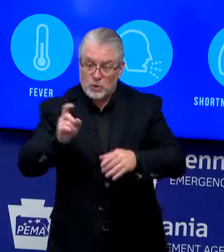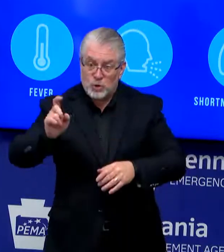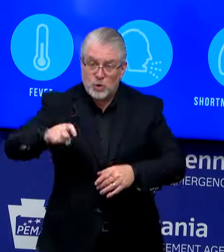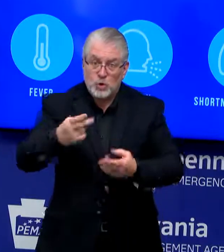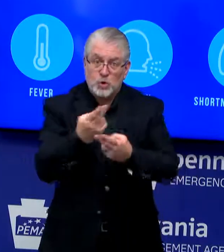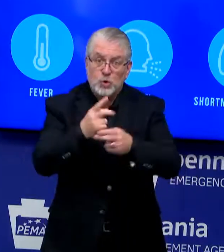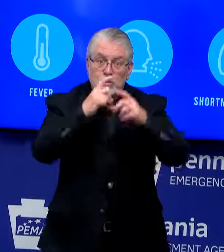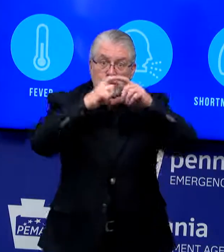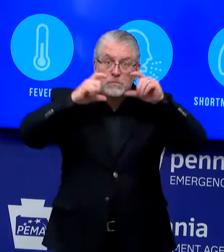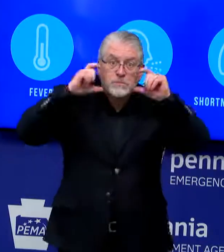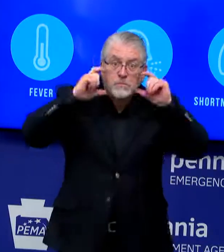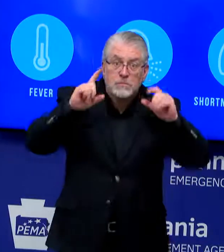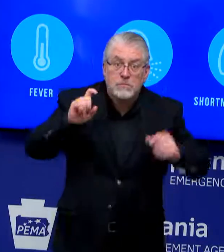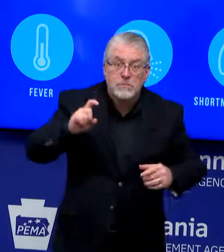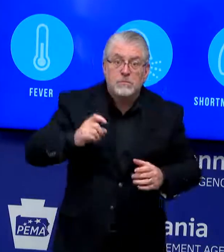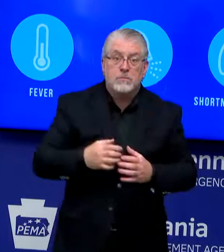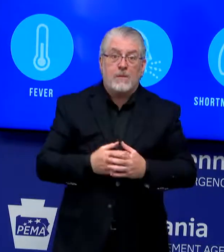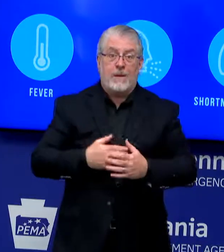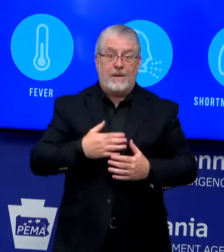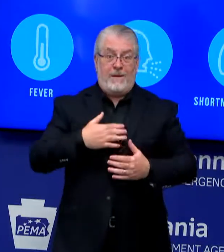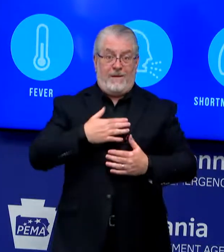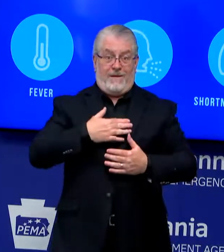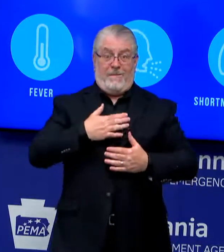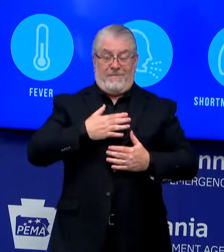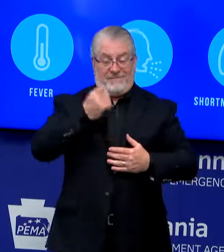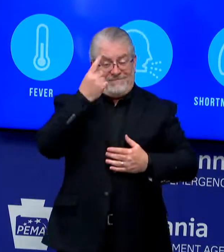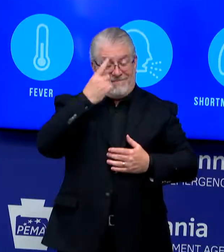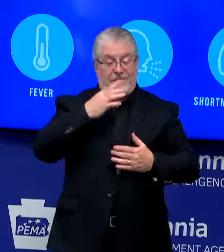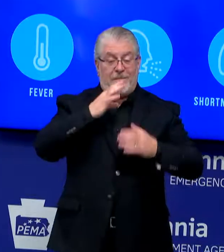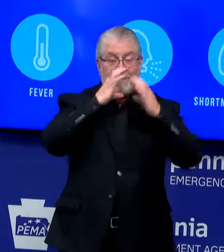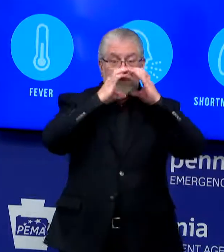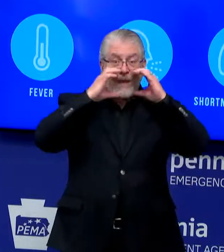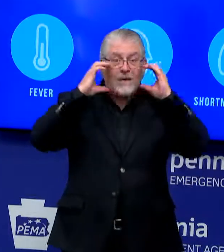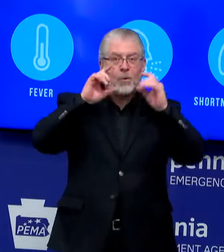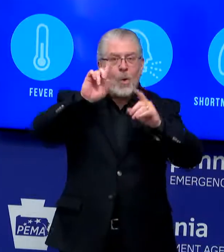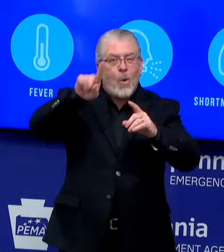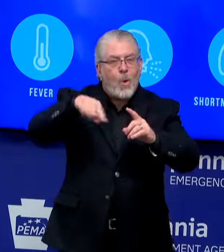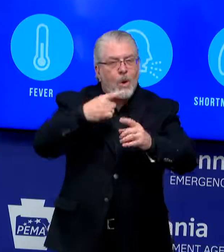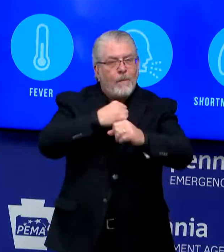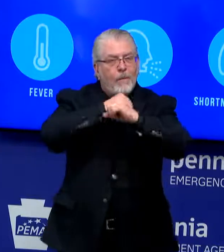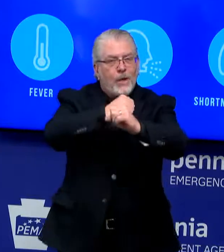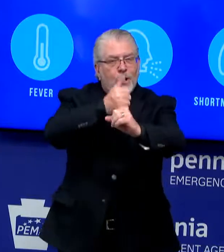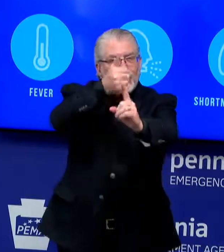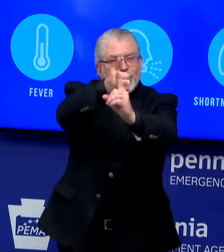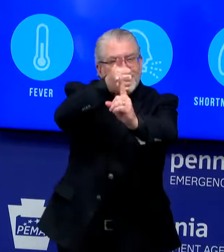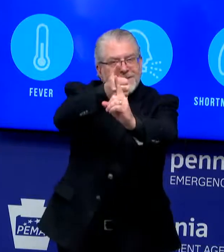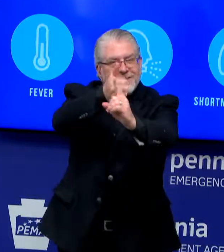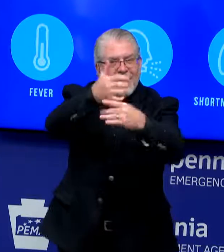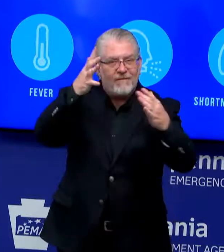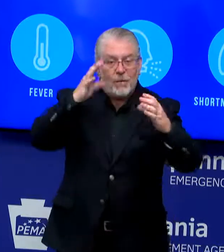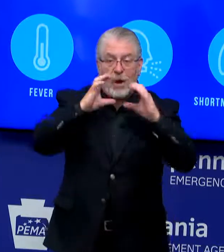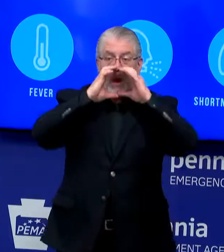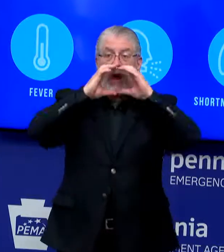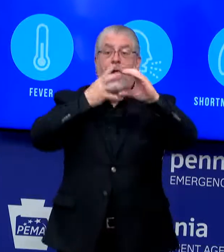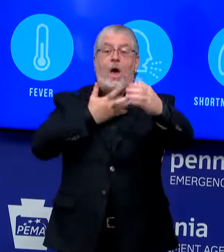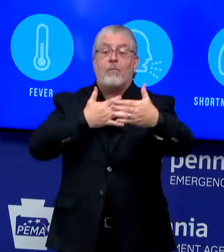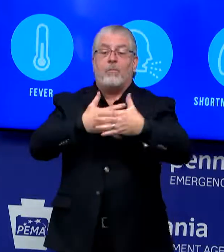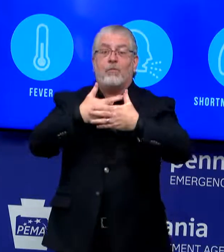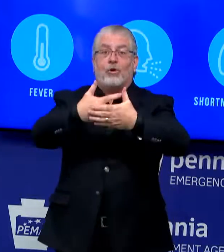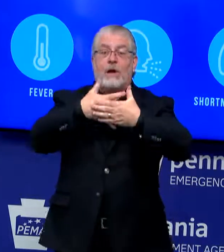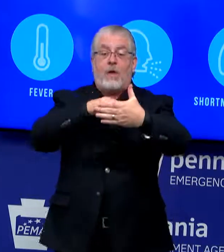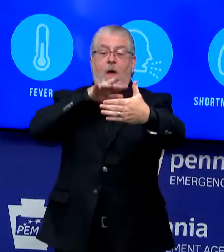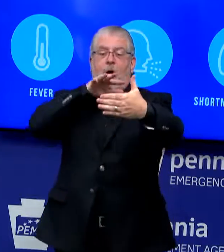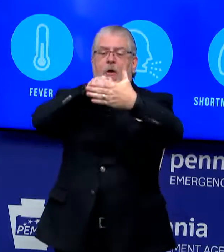your mask protects me. Secretary, as a follow-up to that, should we wear a mask during solitary